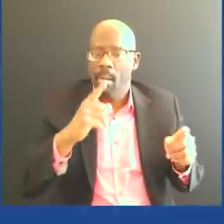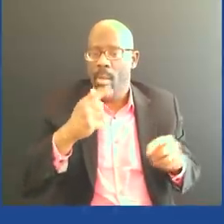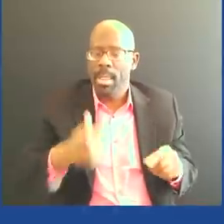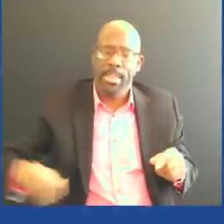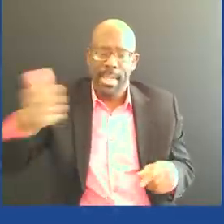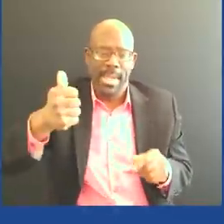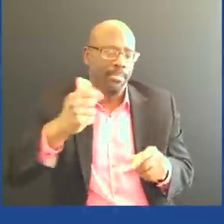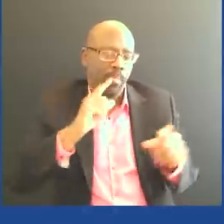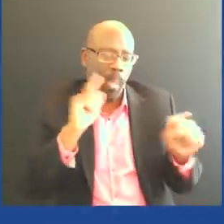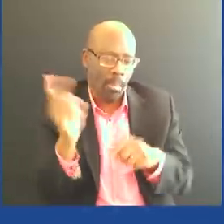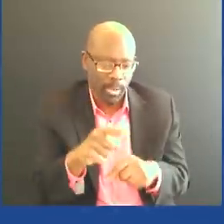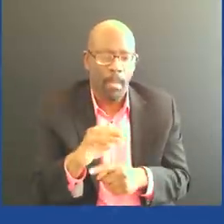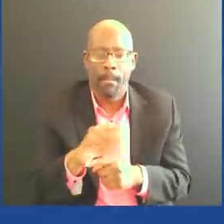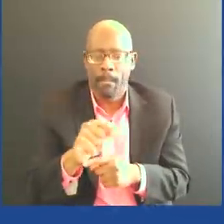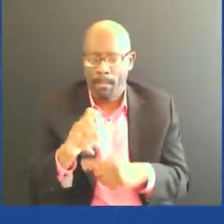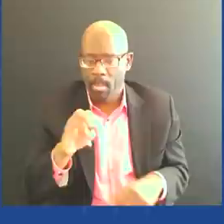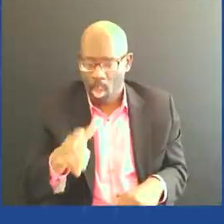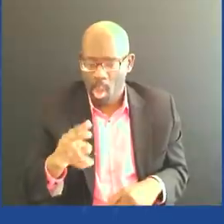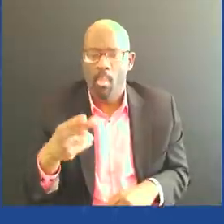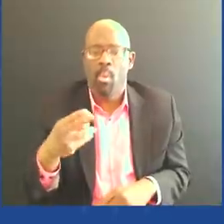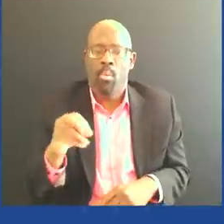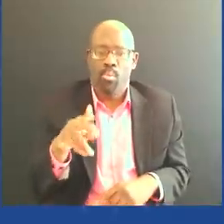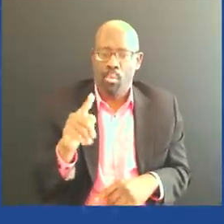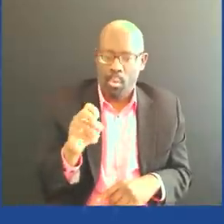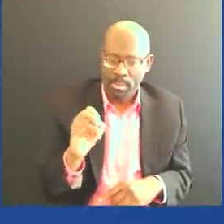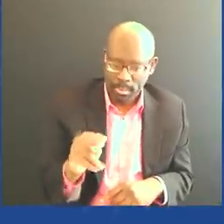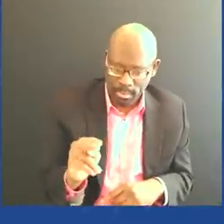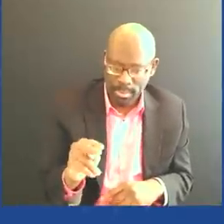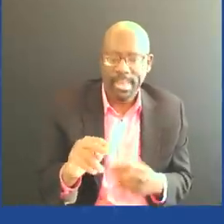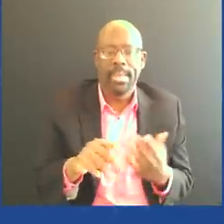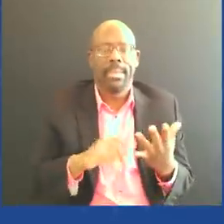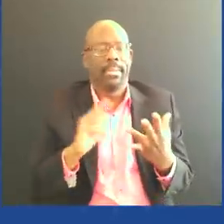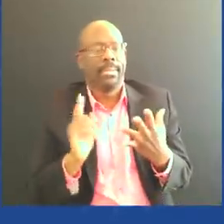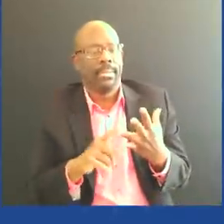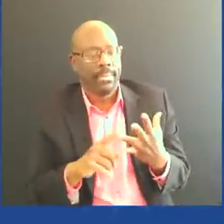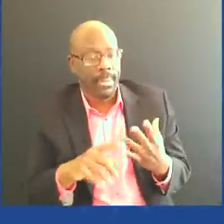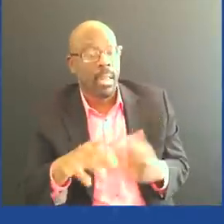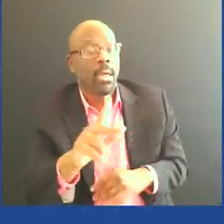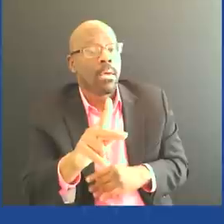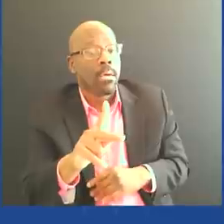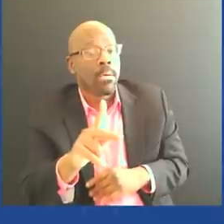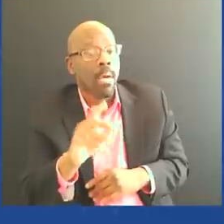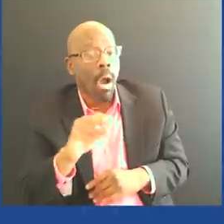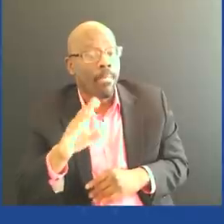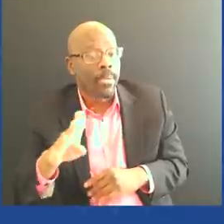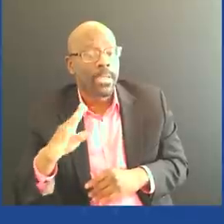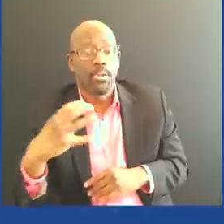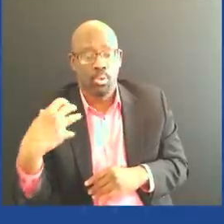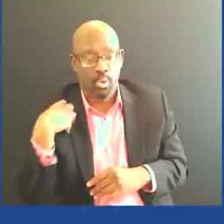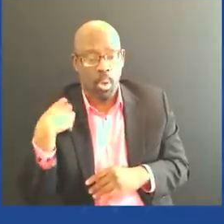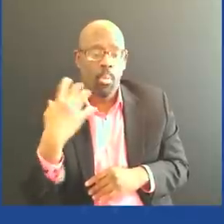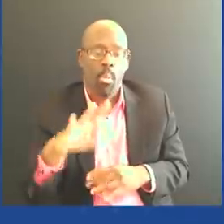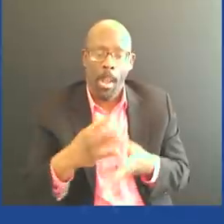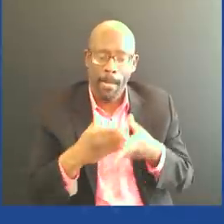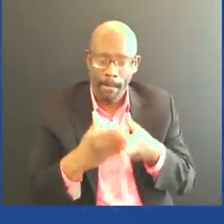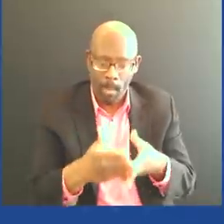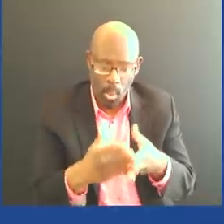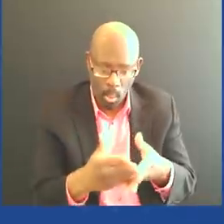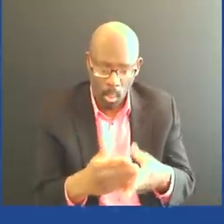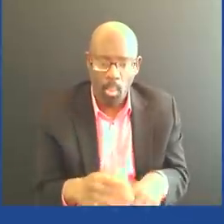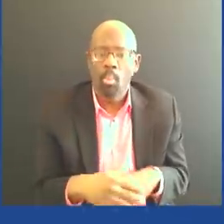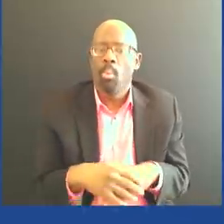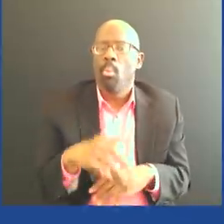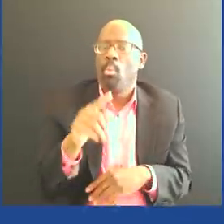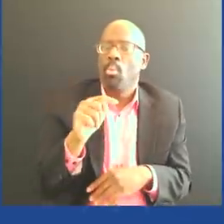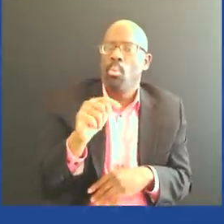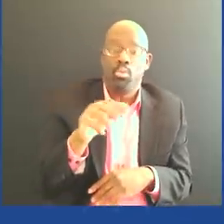of the Boat, the Cobb. Let me hear you say Cobb. There you go. Chief of the Boat, Travis Grammer. And a huge Delaware welcome to, we have